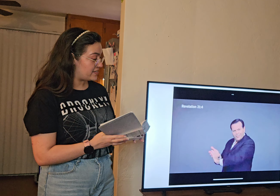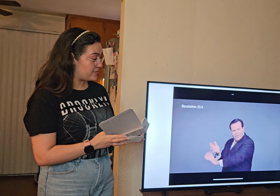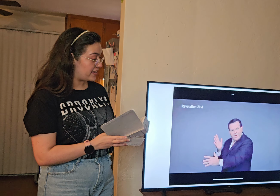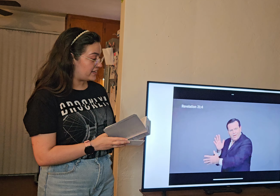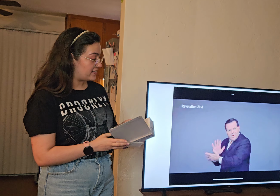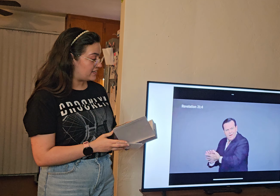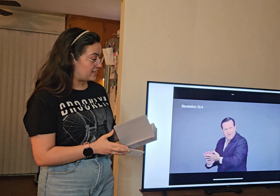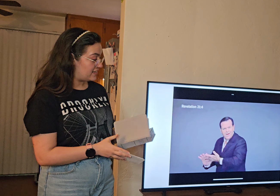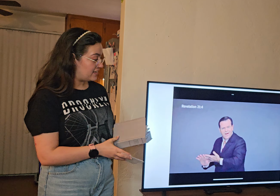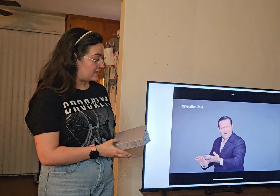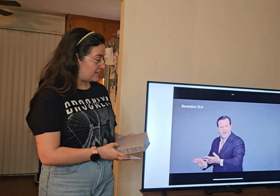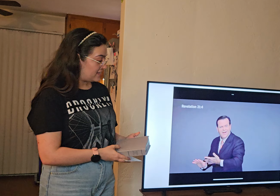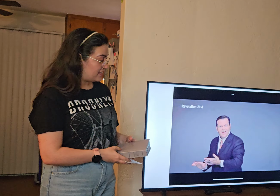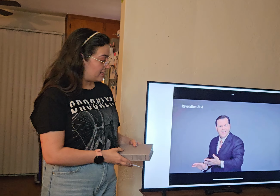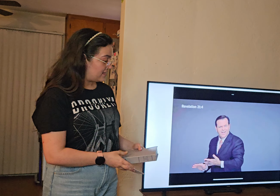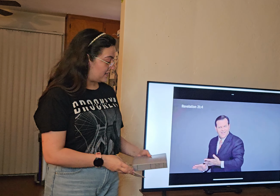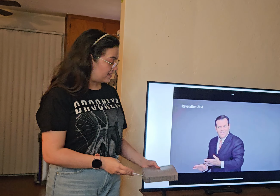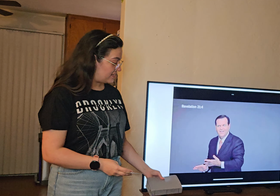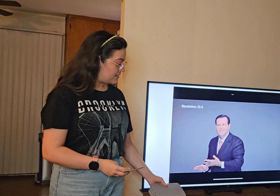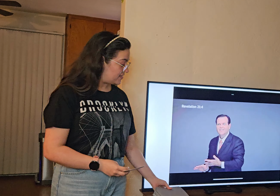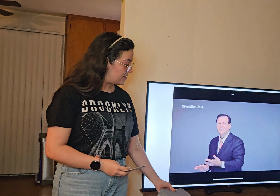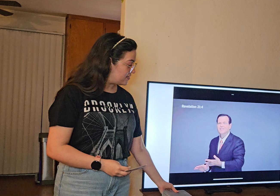have passed away.